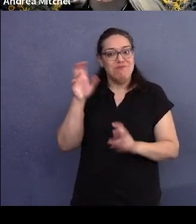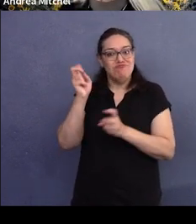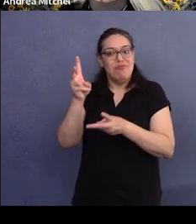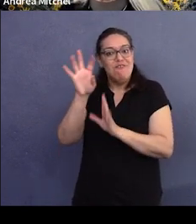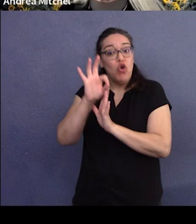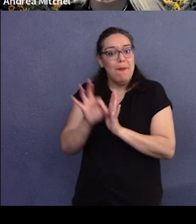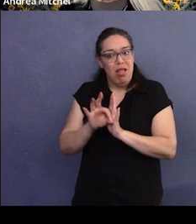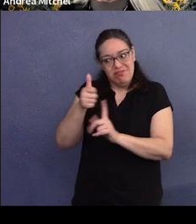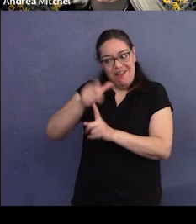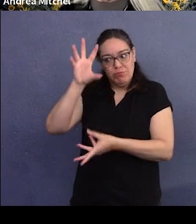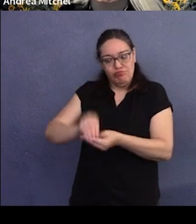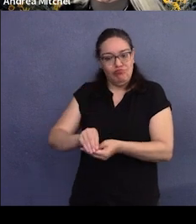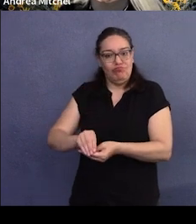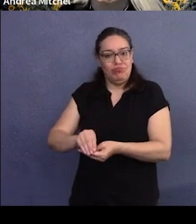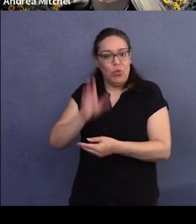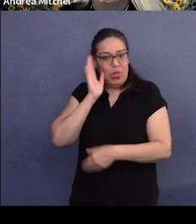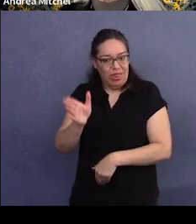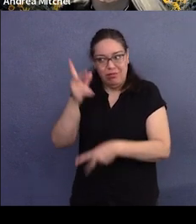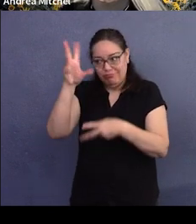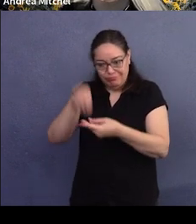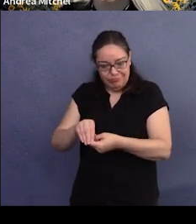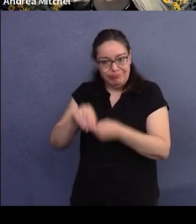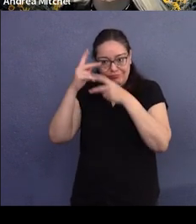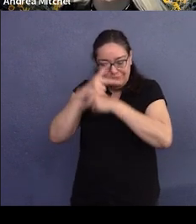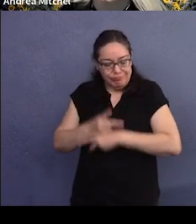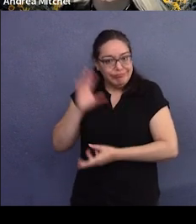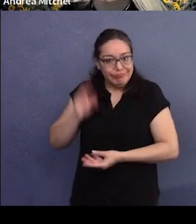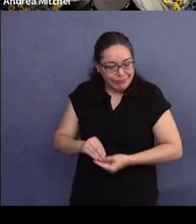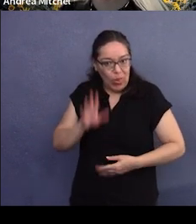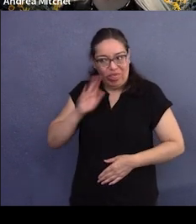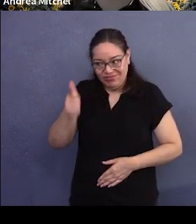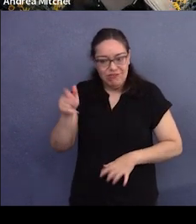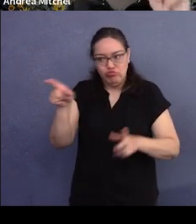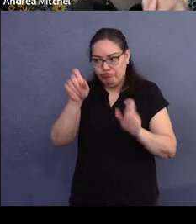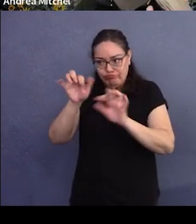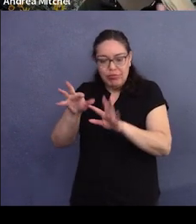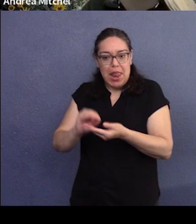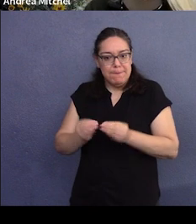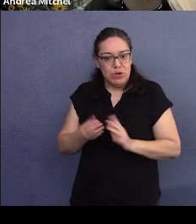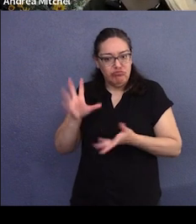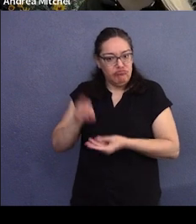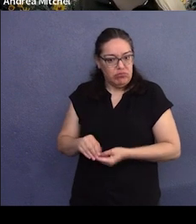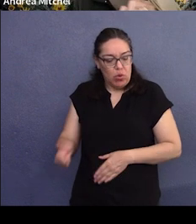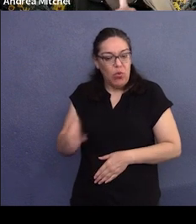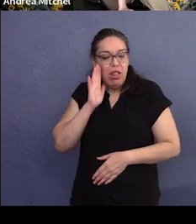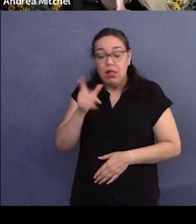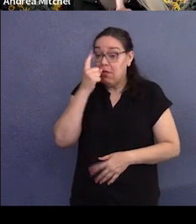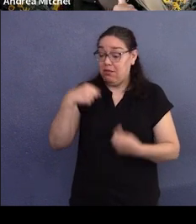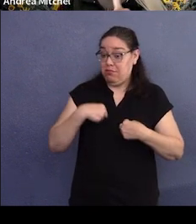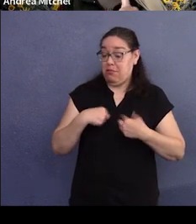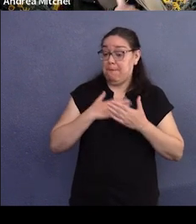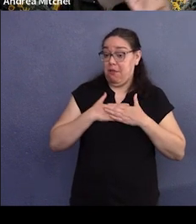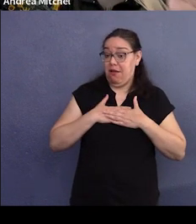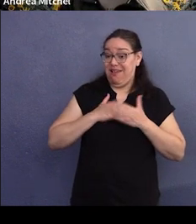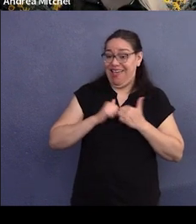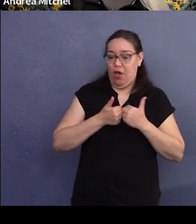it will then total everything up for you. Okay. So just know that the way I separated it though, and